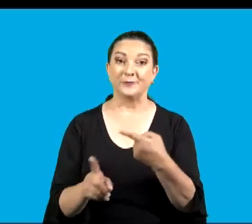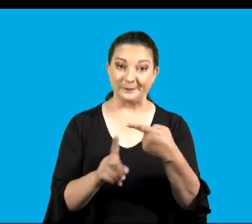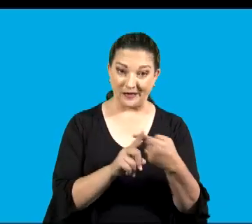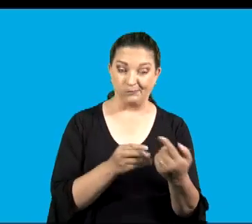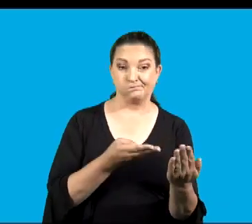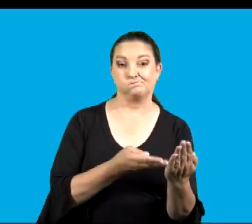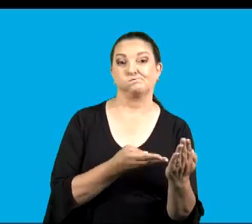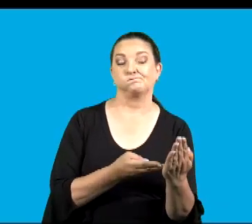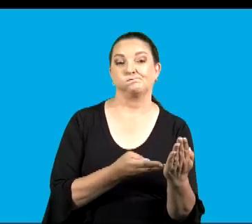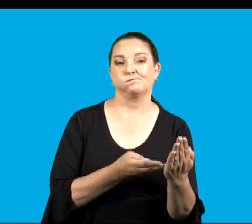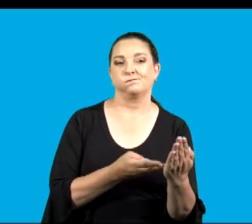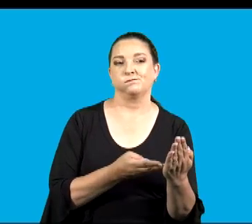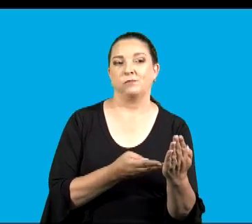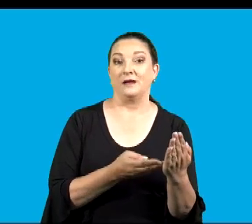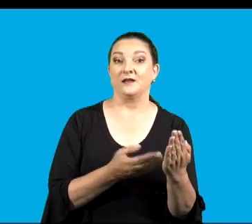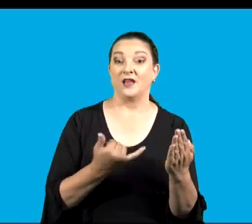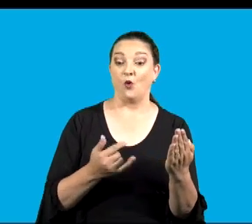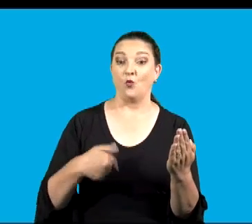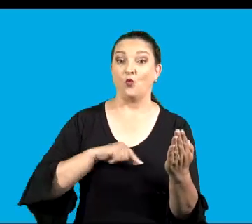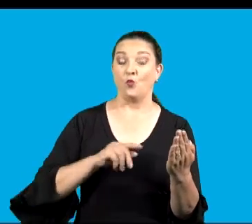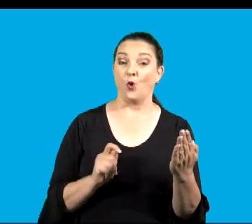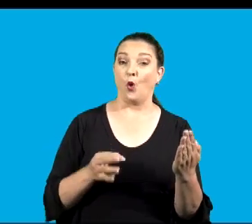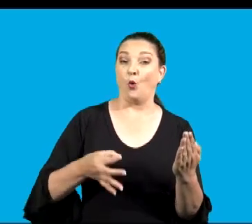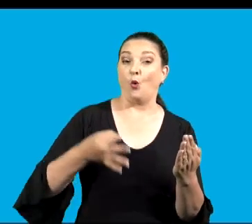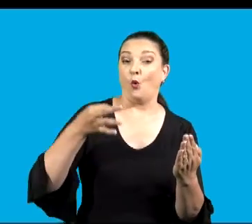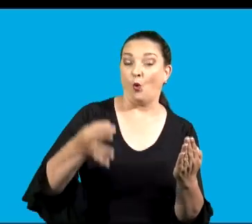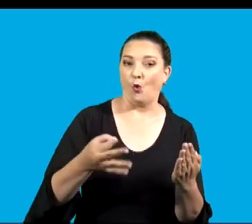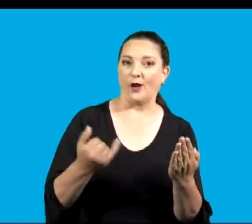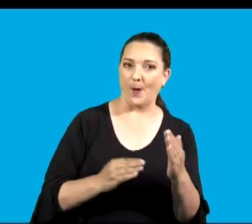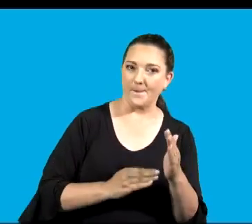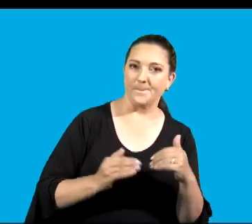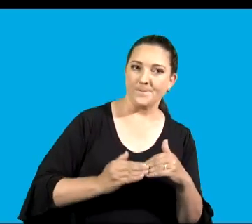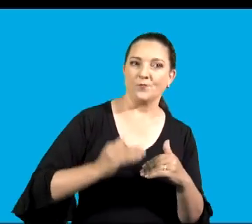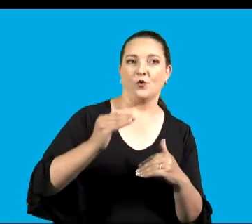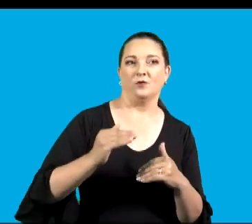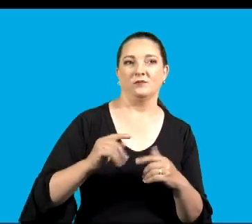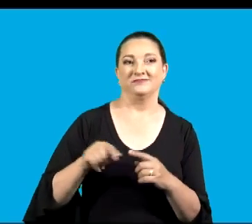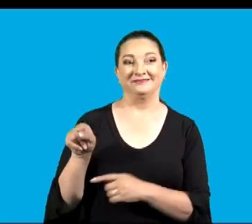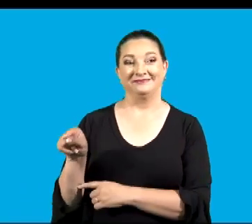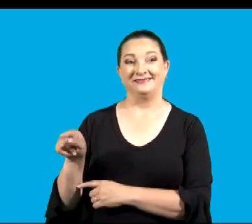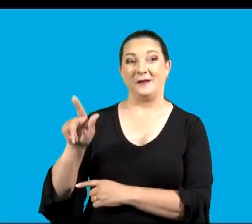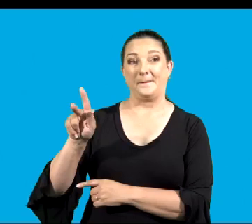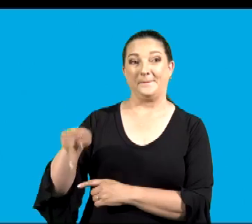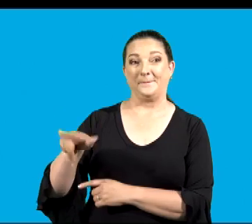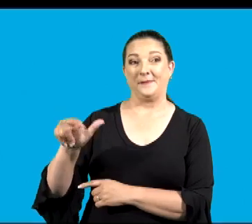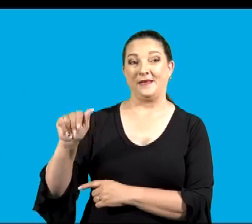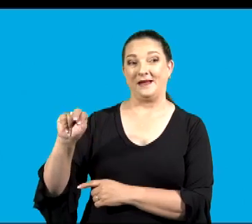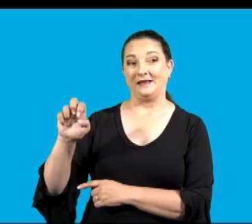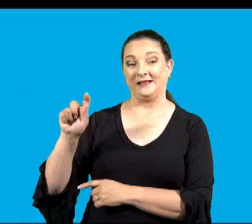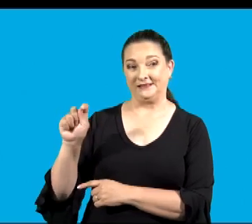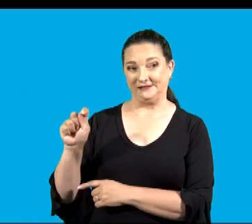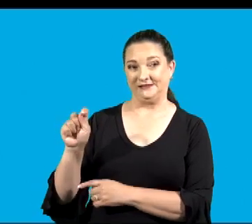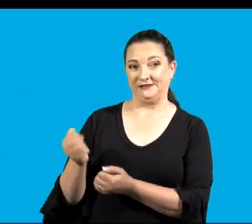be a plus. It increases what we owe them. An invoice received from Planet Suppliers,